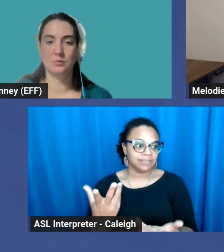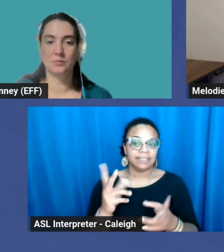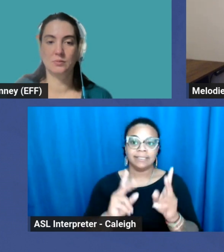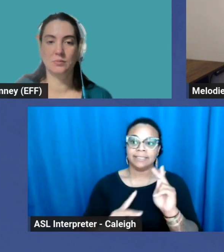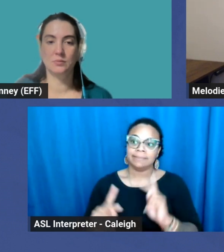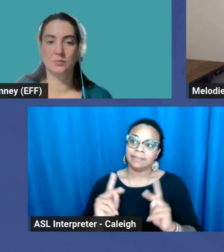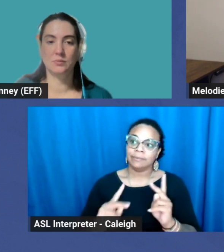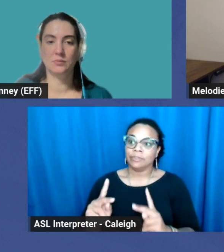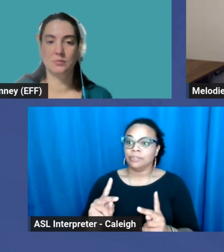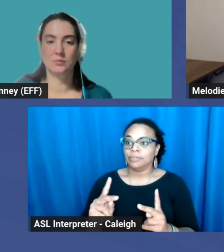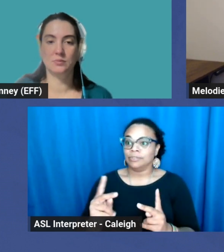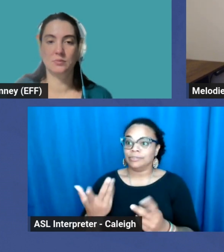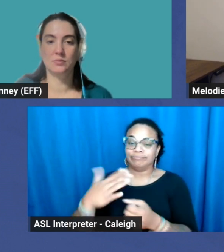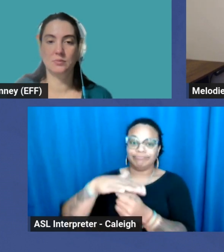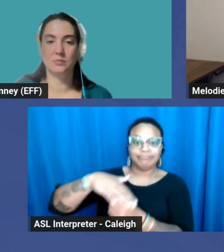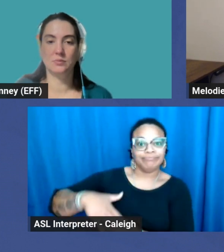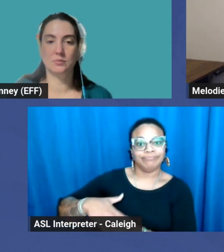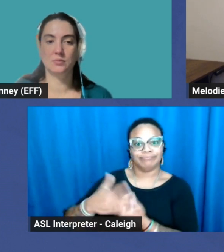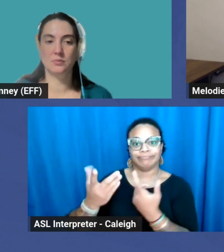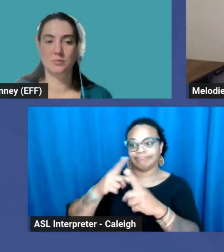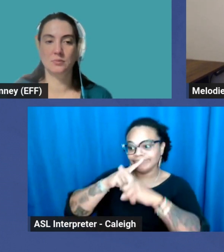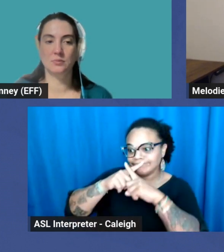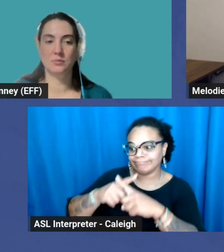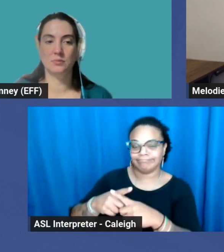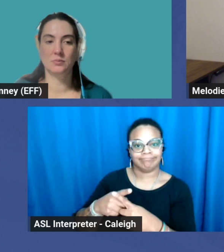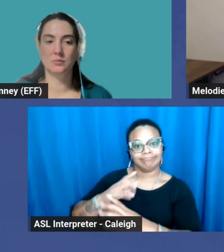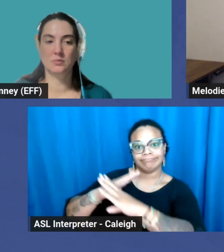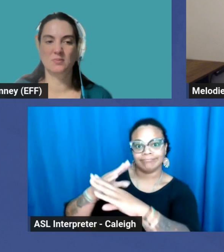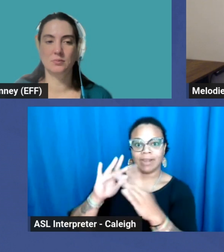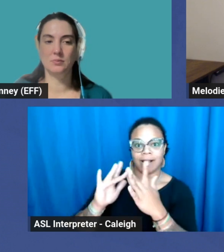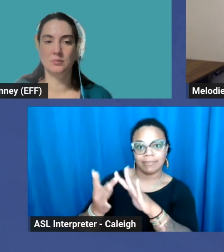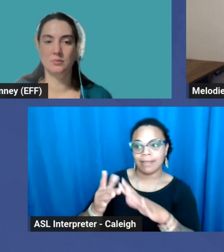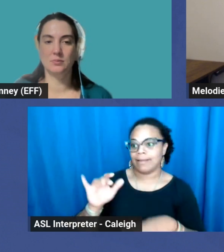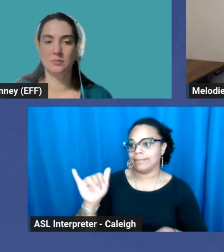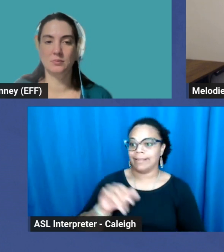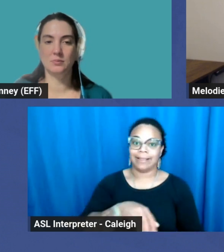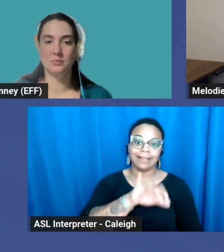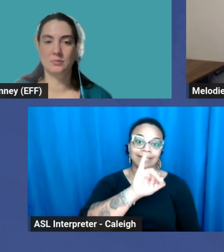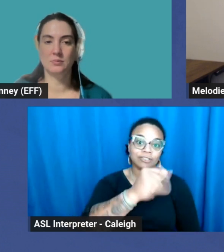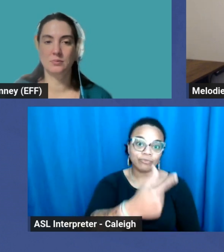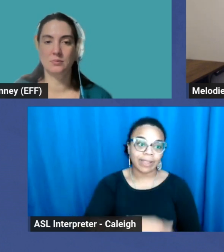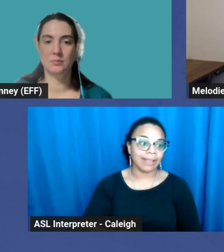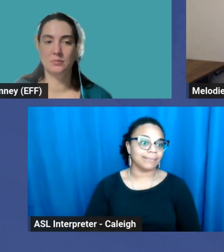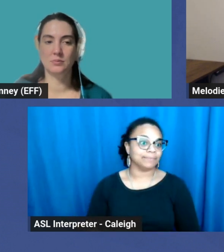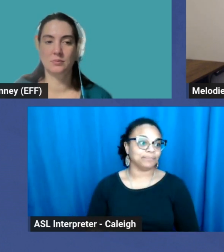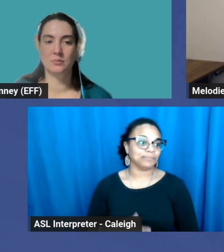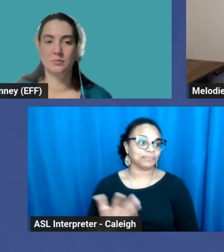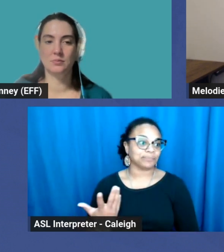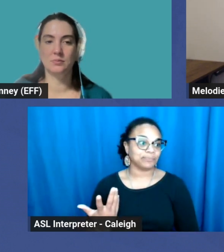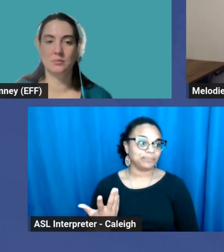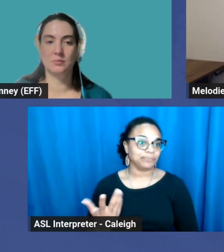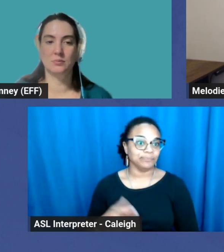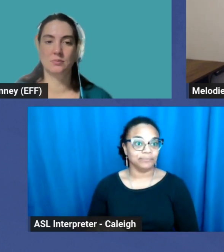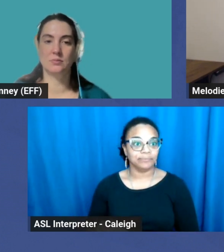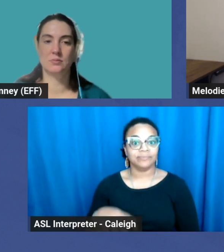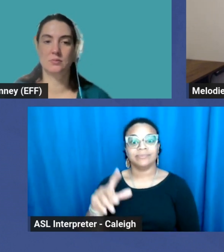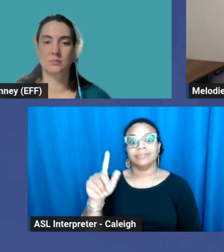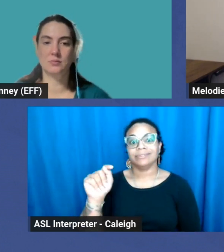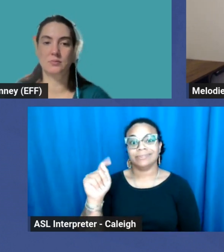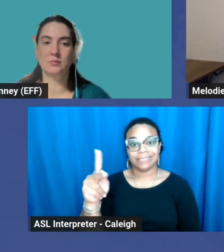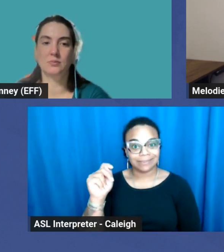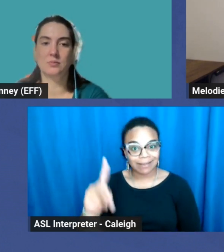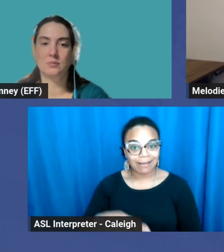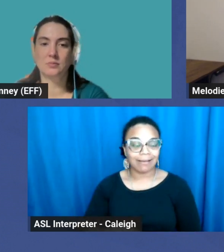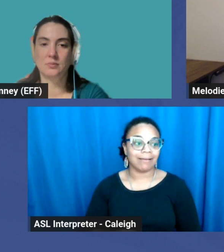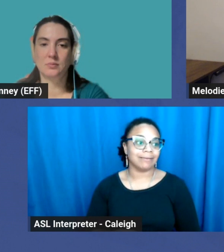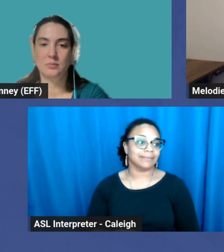folks being censored online, places like Instagram and TikTok